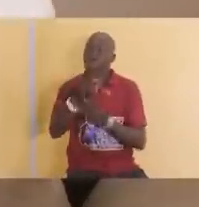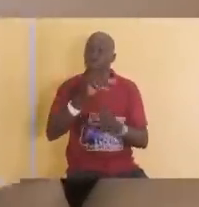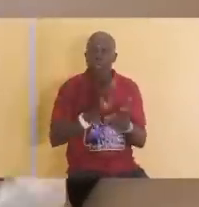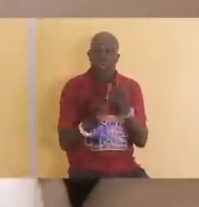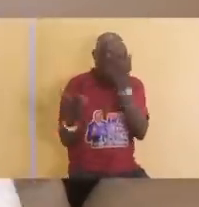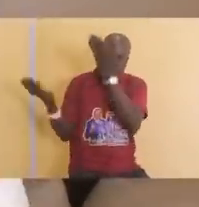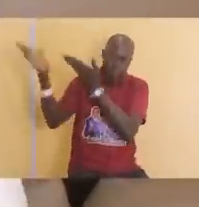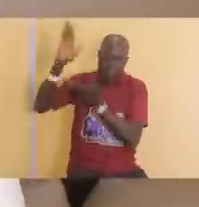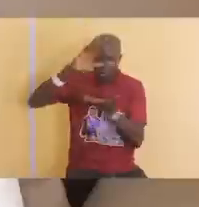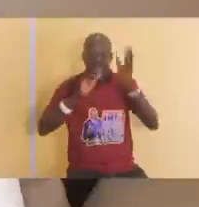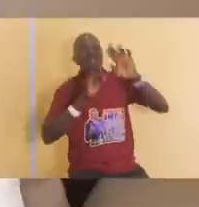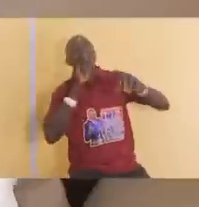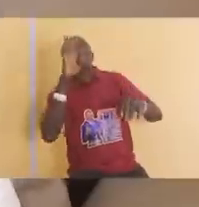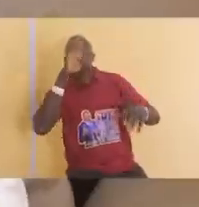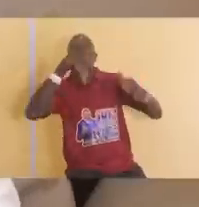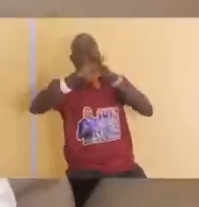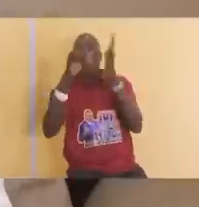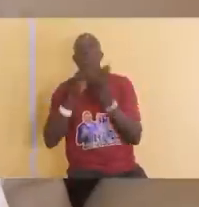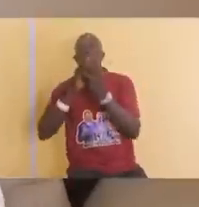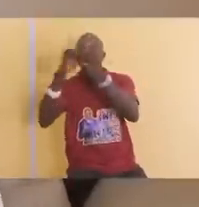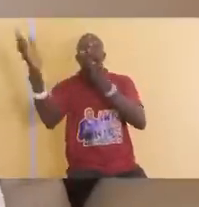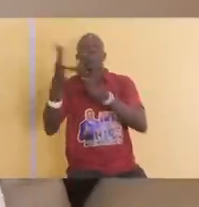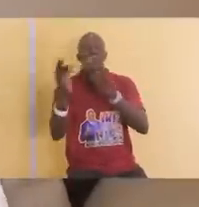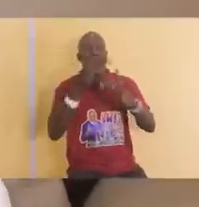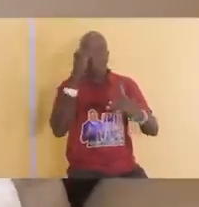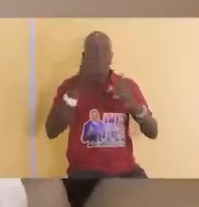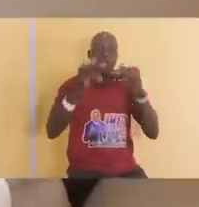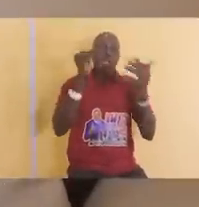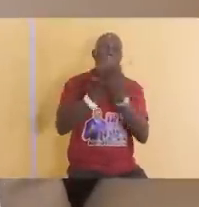àdàyà kàṣà